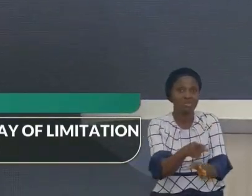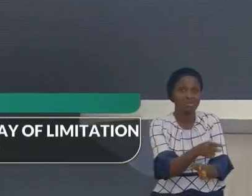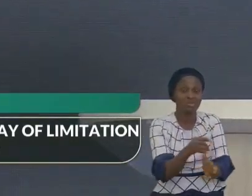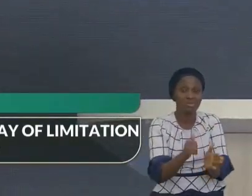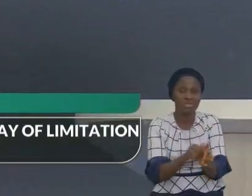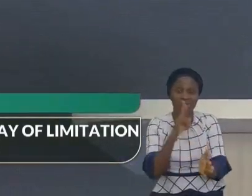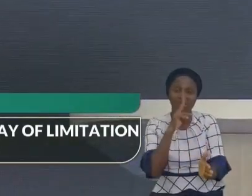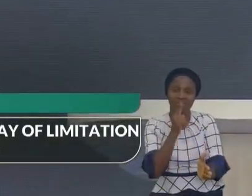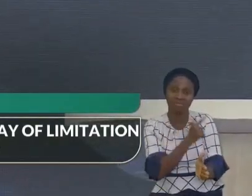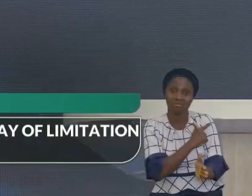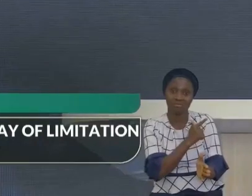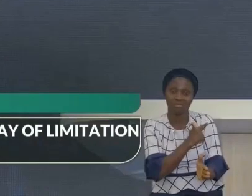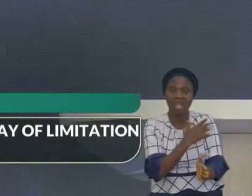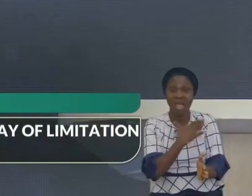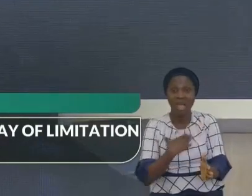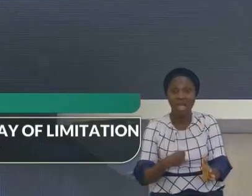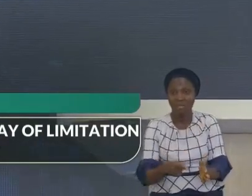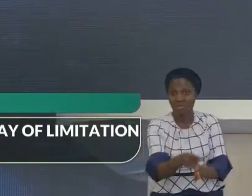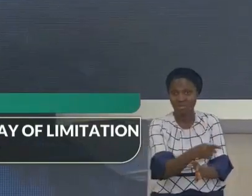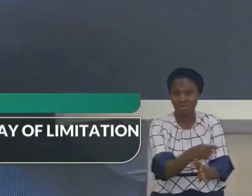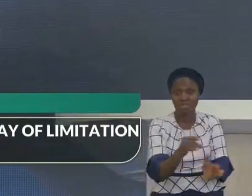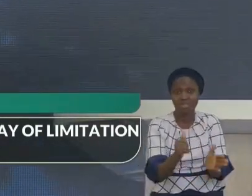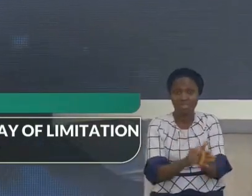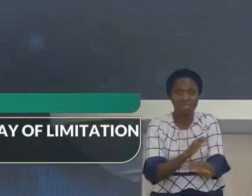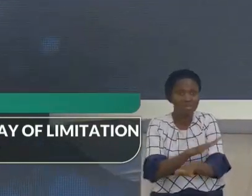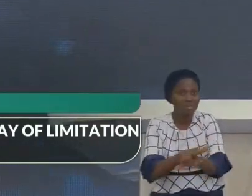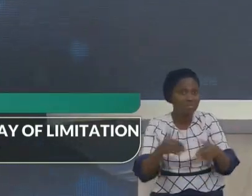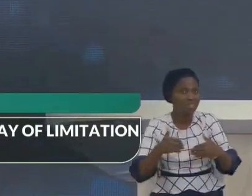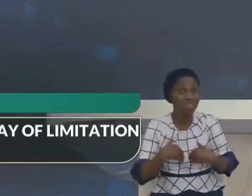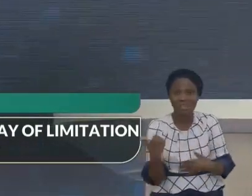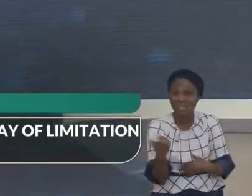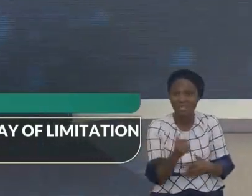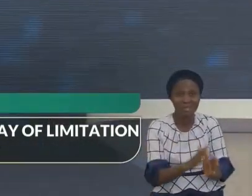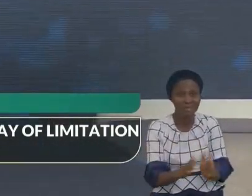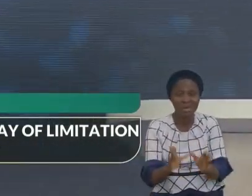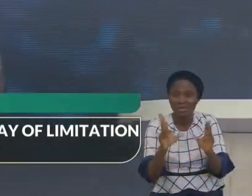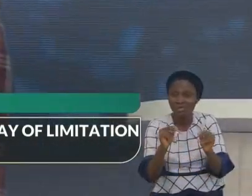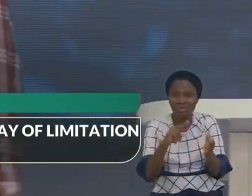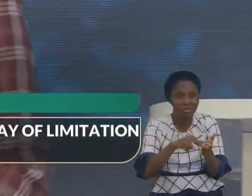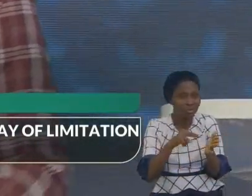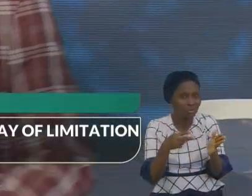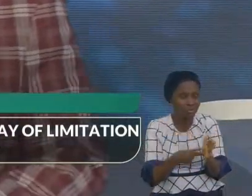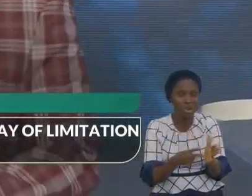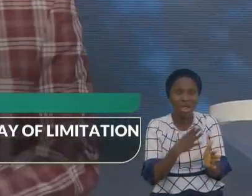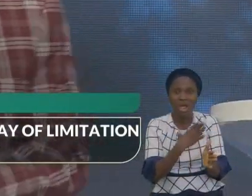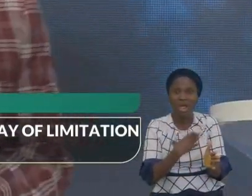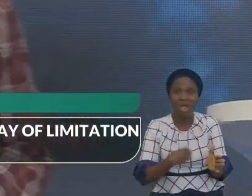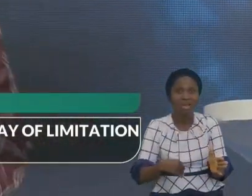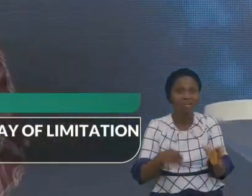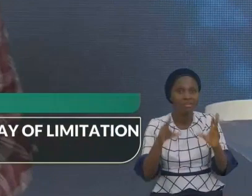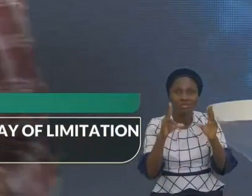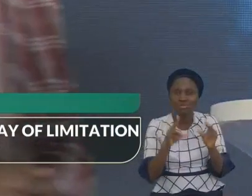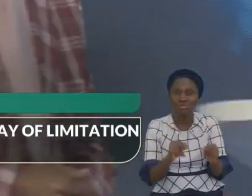any purpose, and any perseverance of moving up higher.